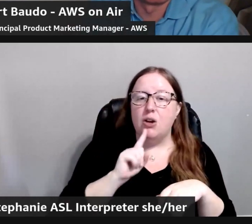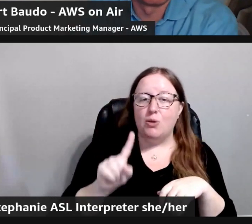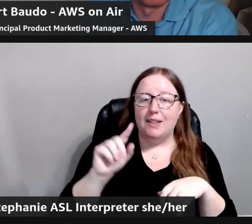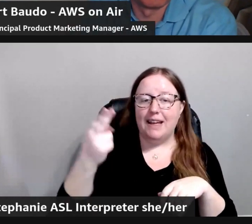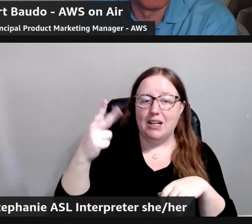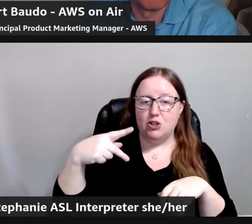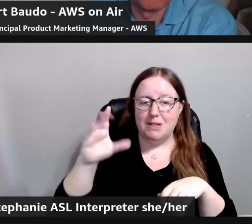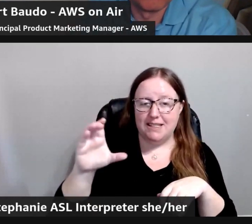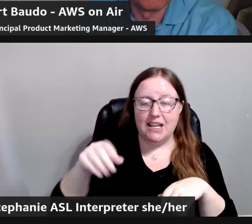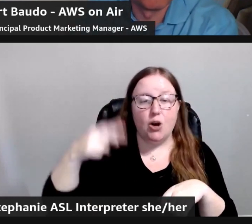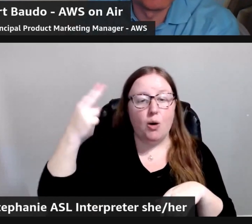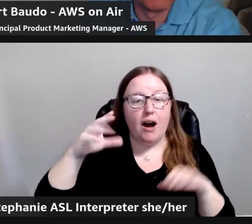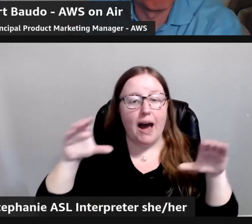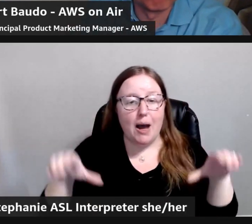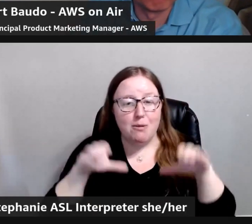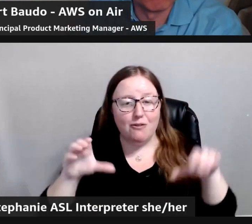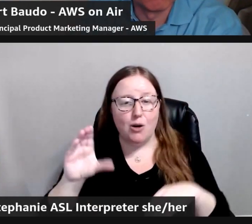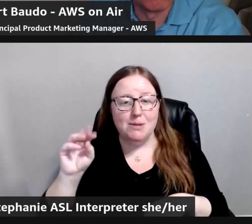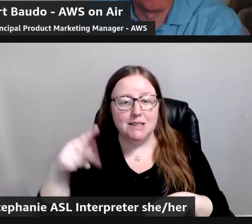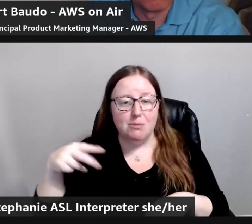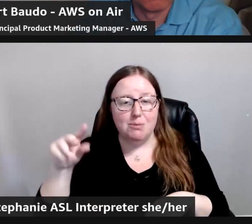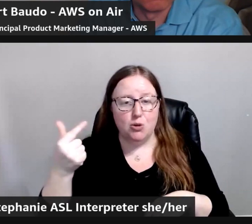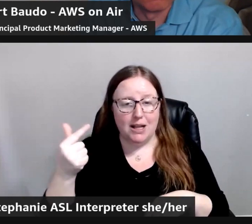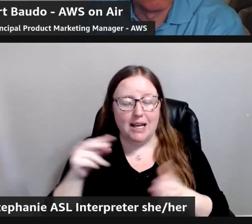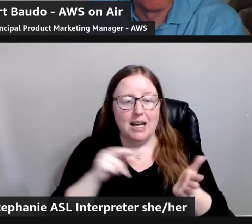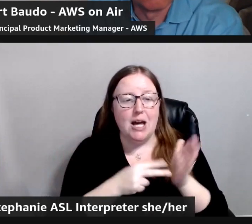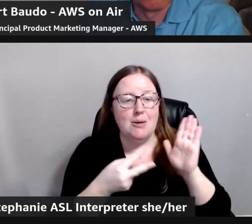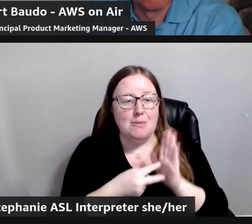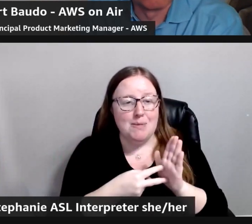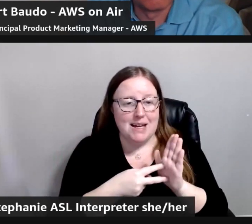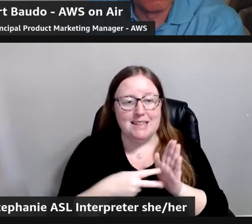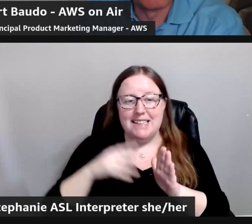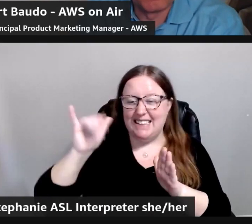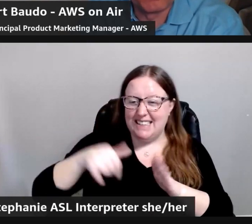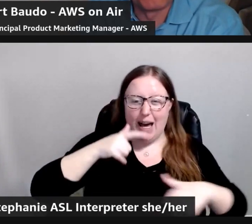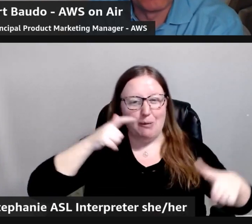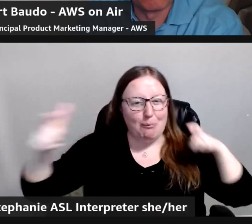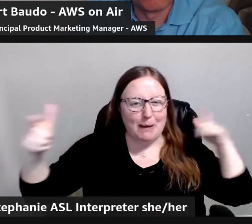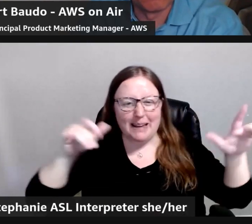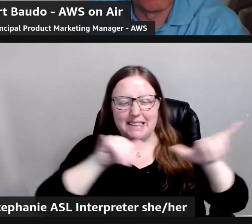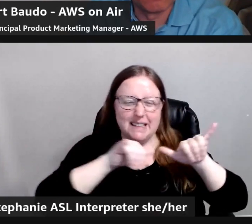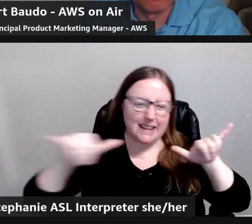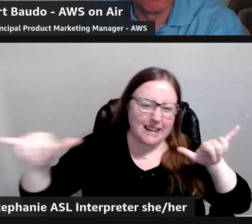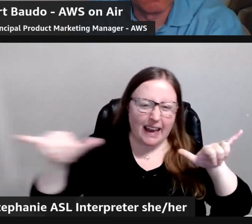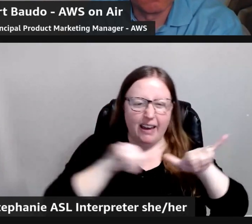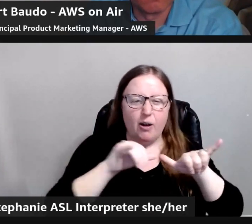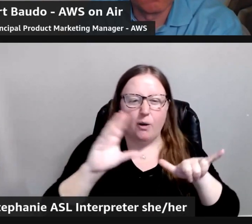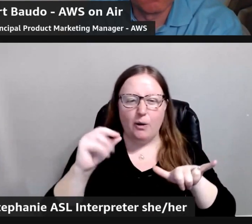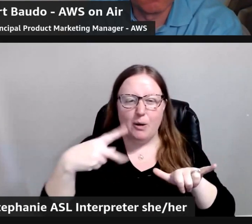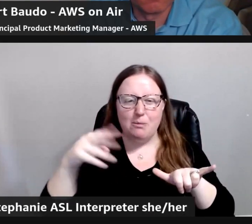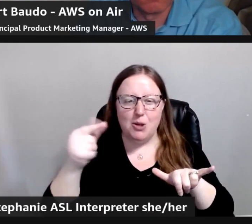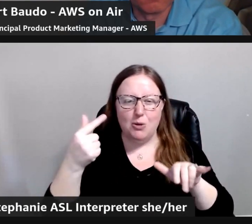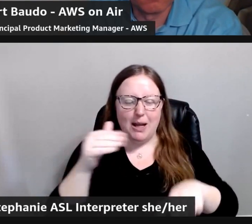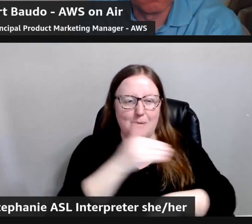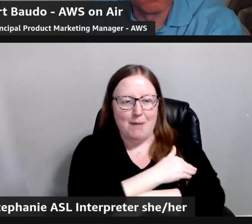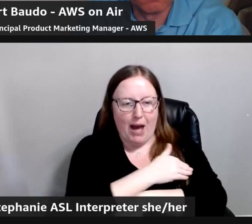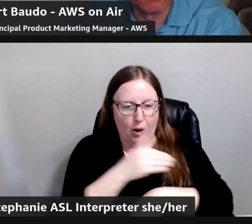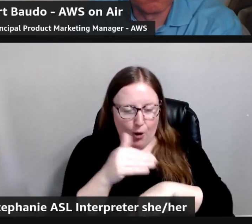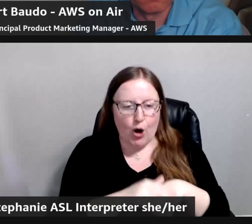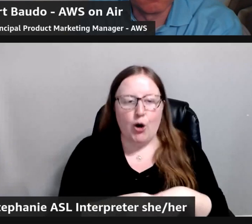HPC, or high performance computing, basically is the underpinning of that massive scale computing power that I think in the public